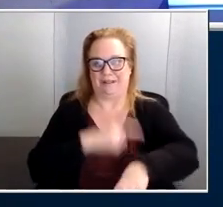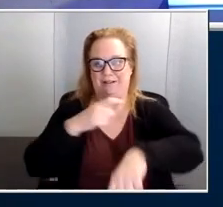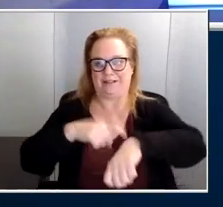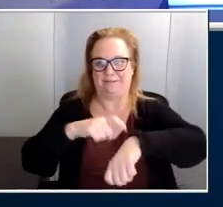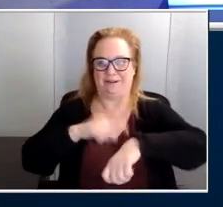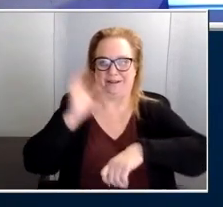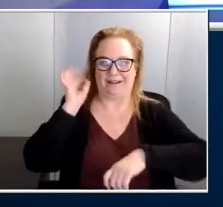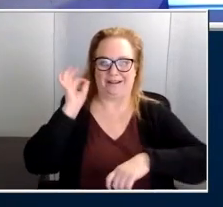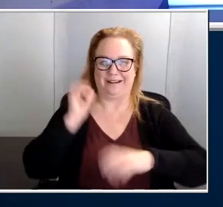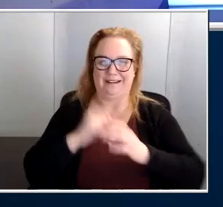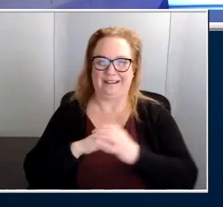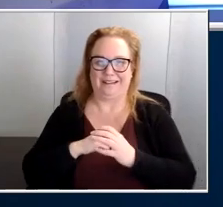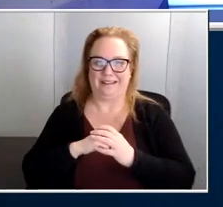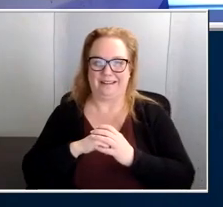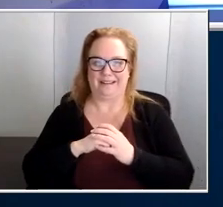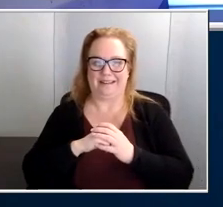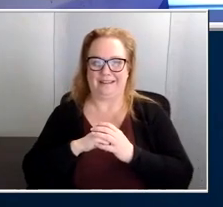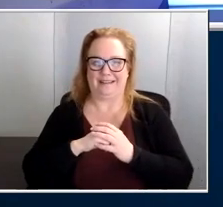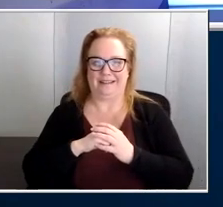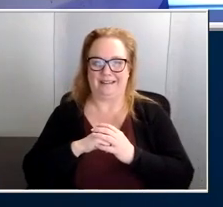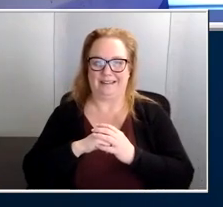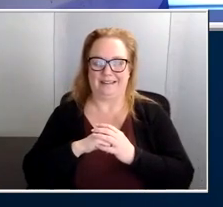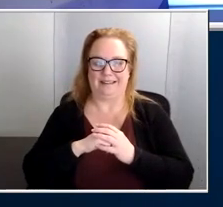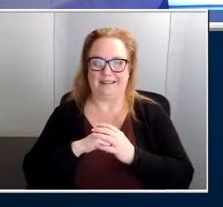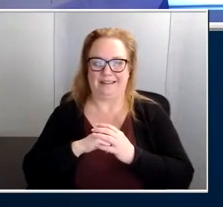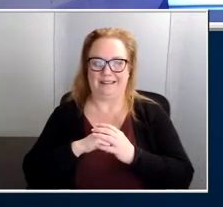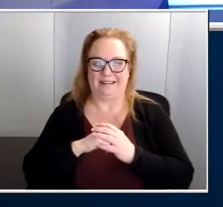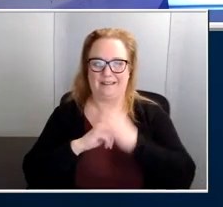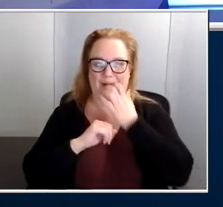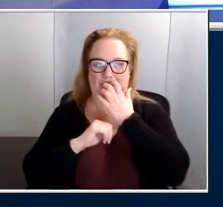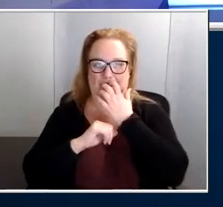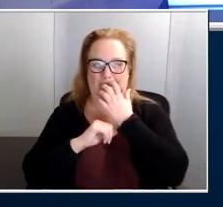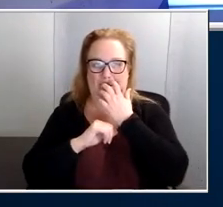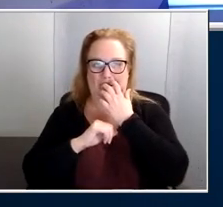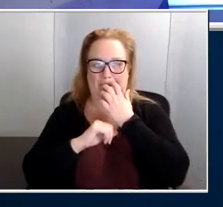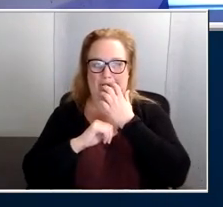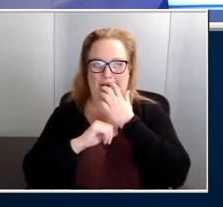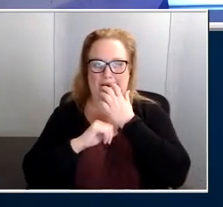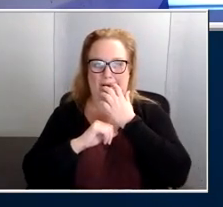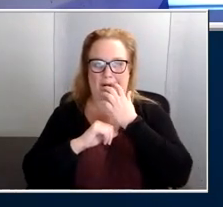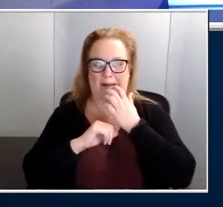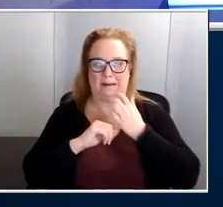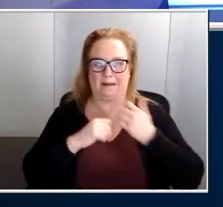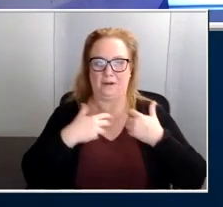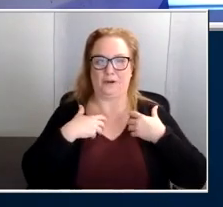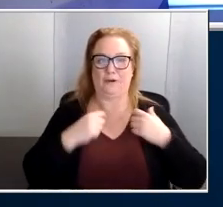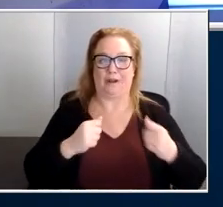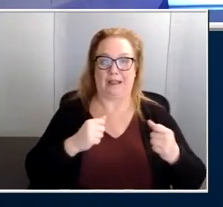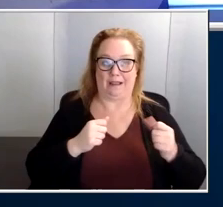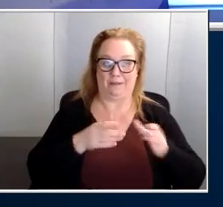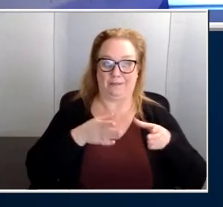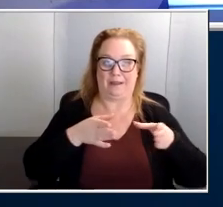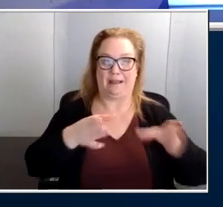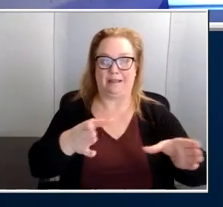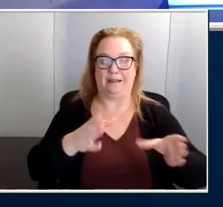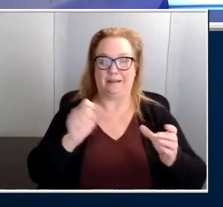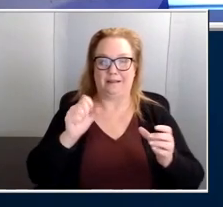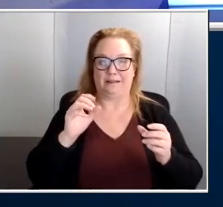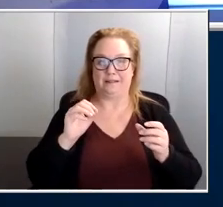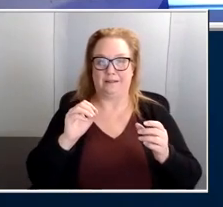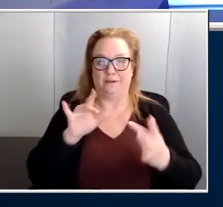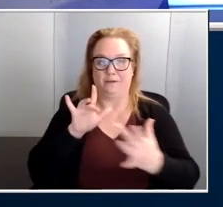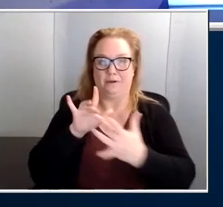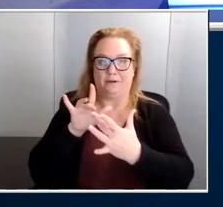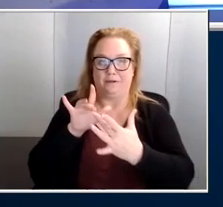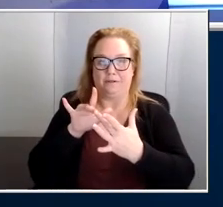So, Dr. Stites. Yes, dear. We know you're on a health journey. I am. And so we reached out